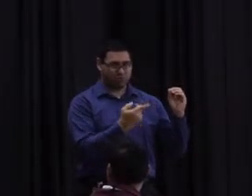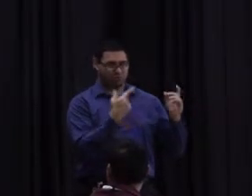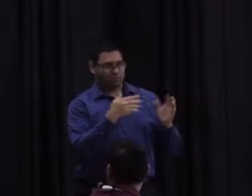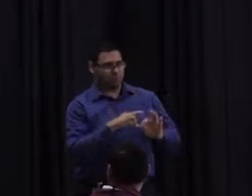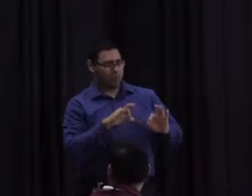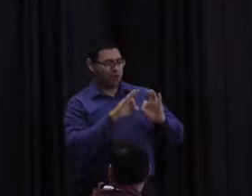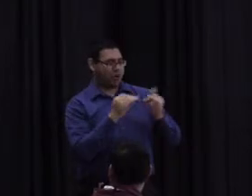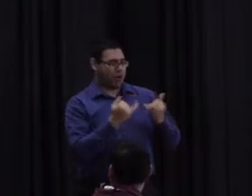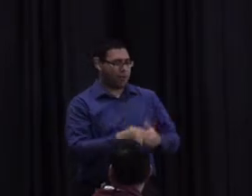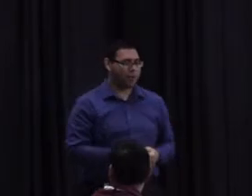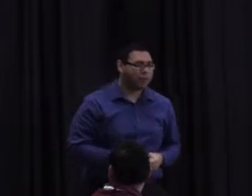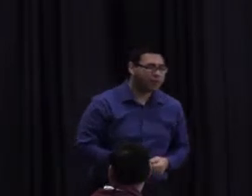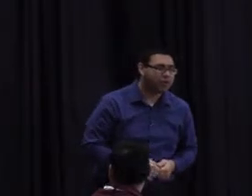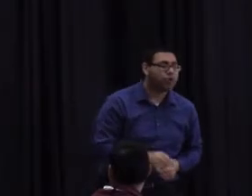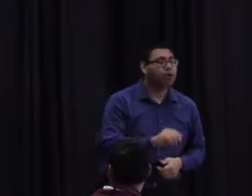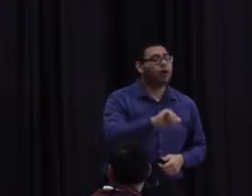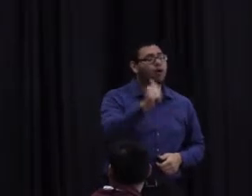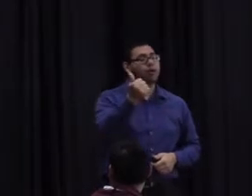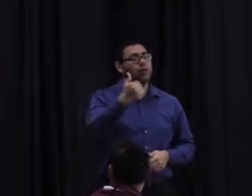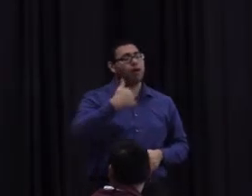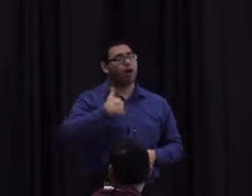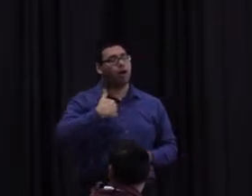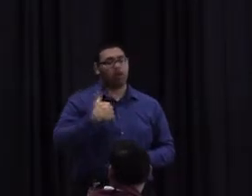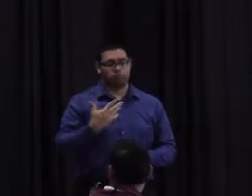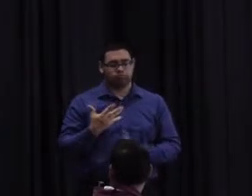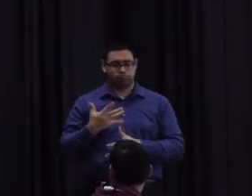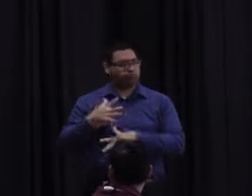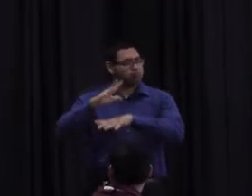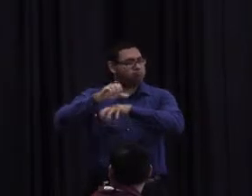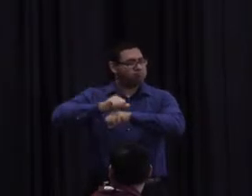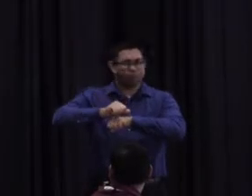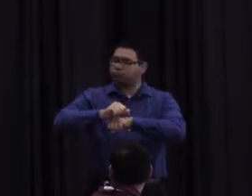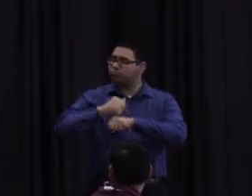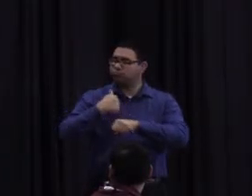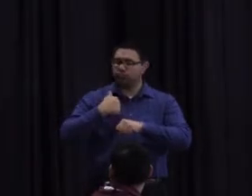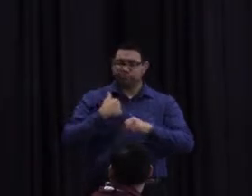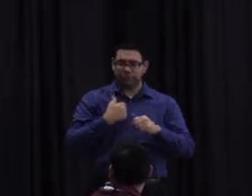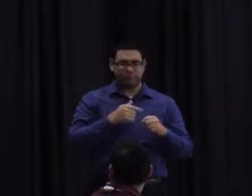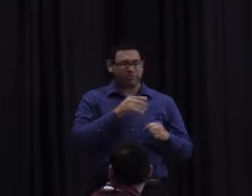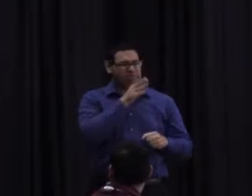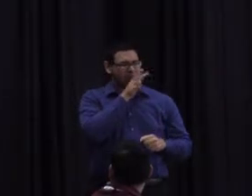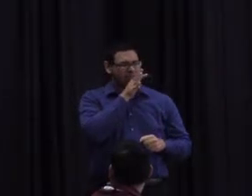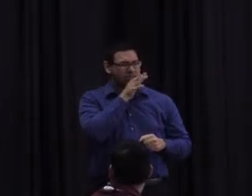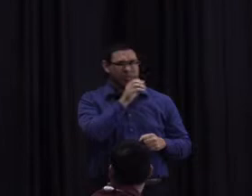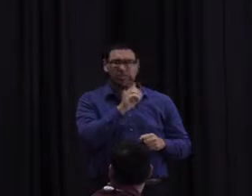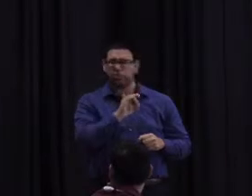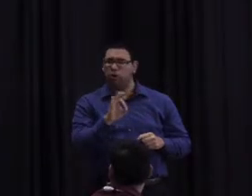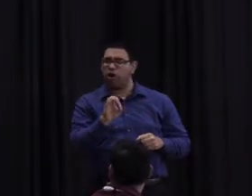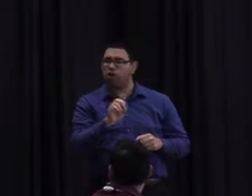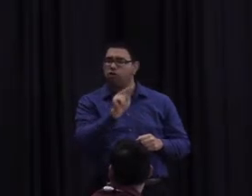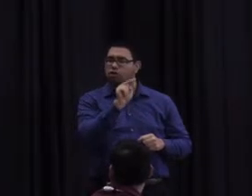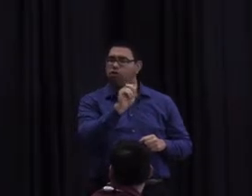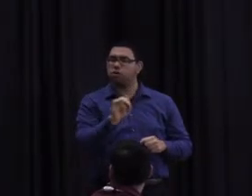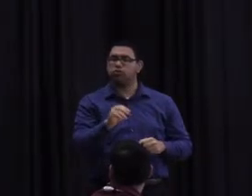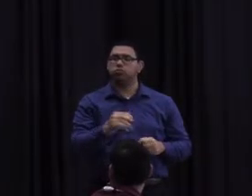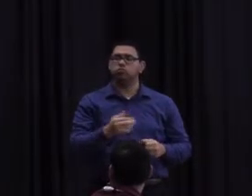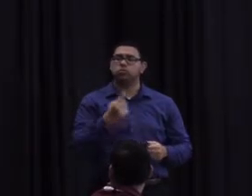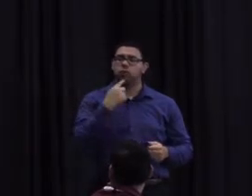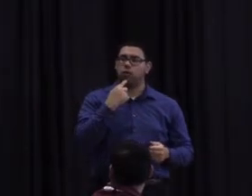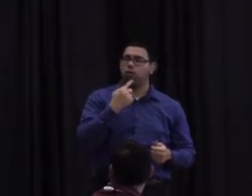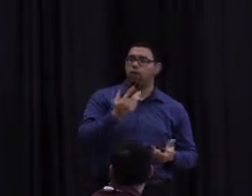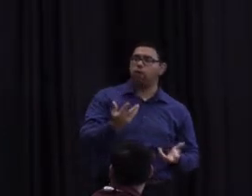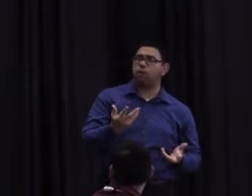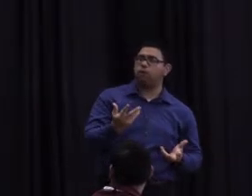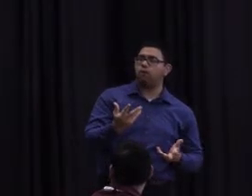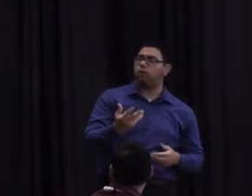The other thing is, I have a ritual. I keep going in and out of this. Uh-oh.